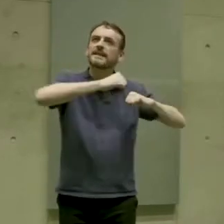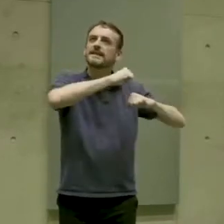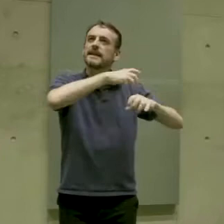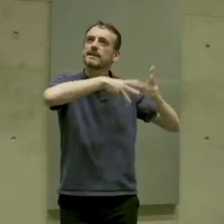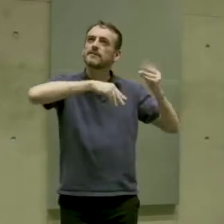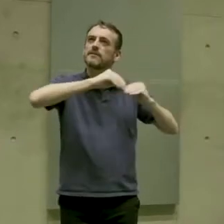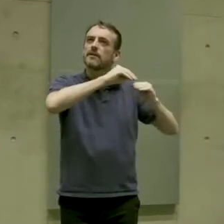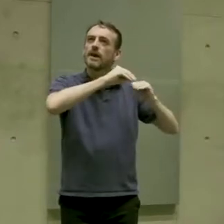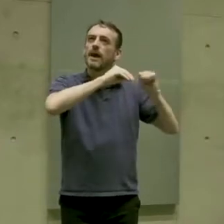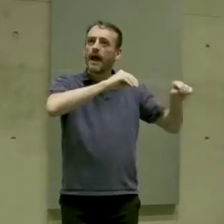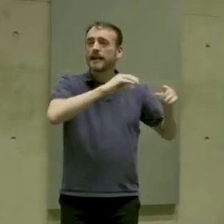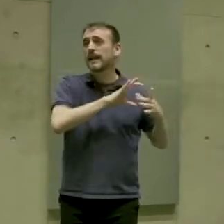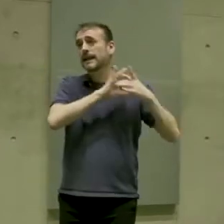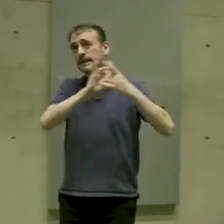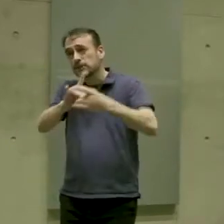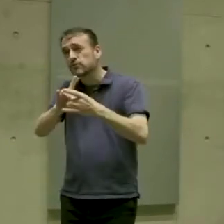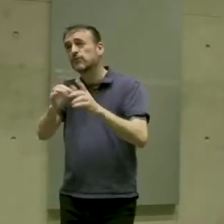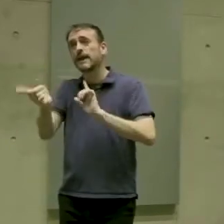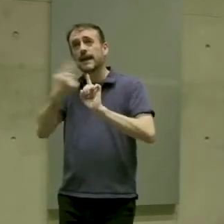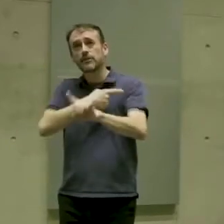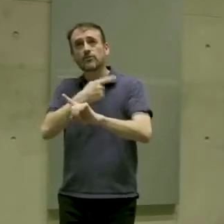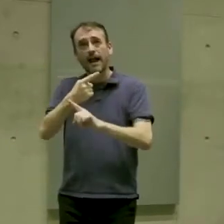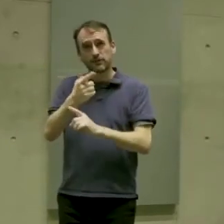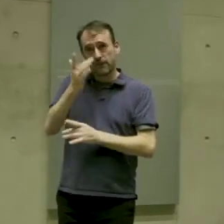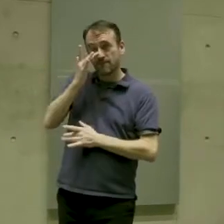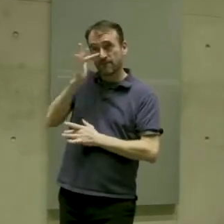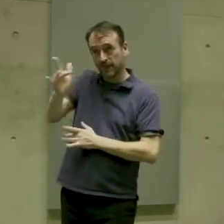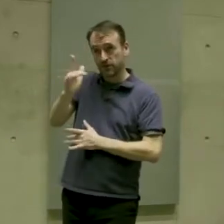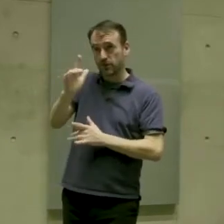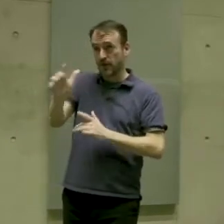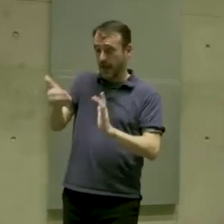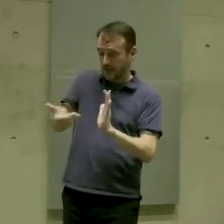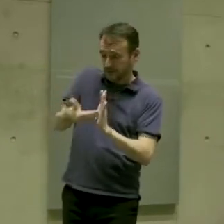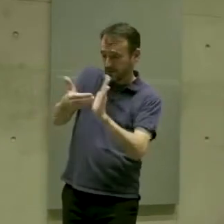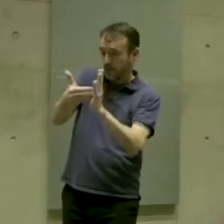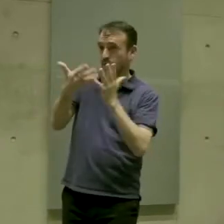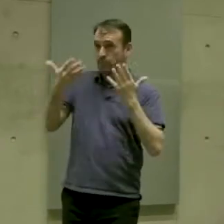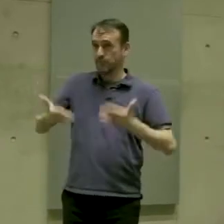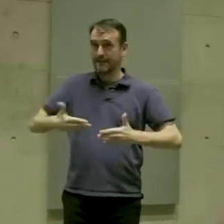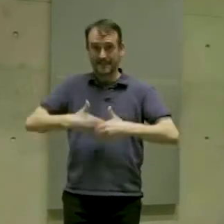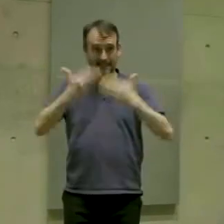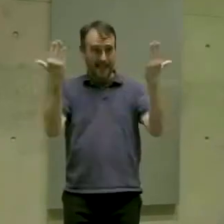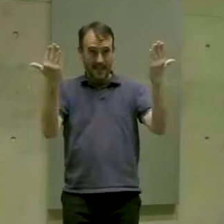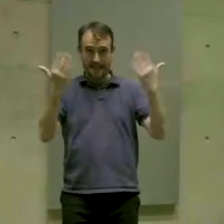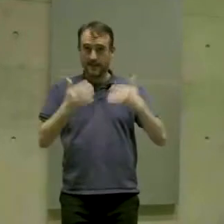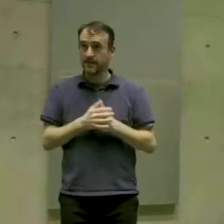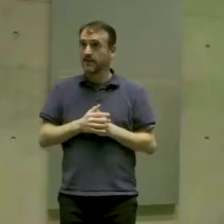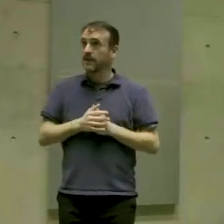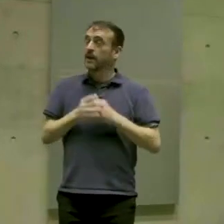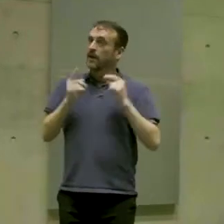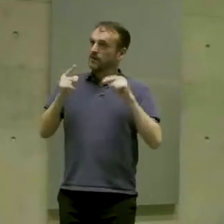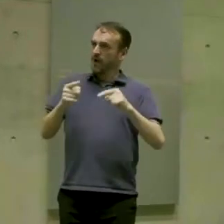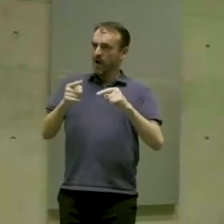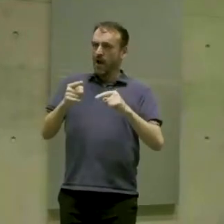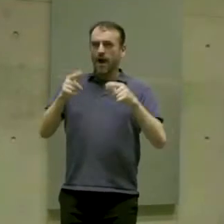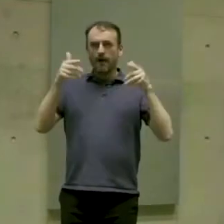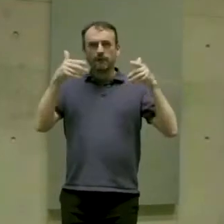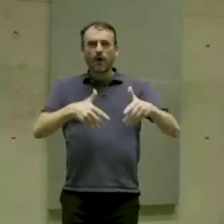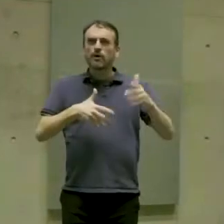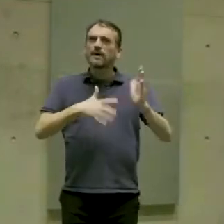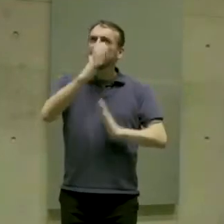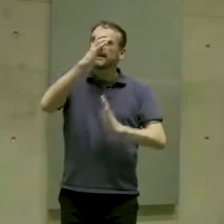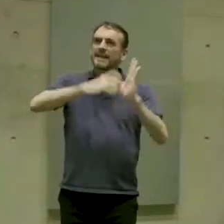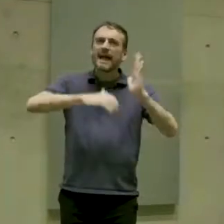in interactive fiction from the medium's invention to the present day. I should jump in here right now and say that I'm talking about text-based interactive fiction, so think